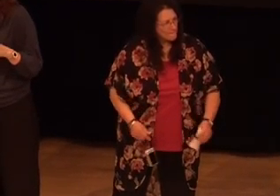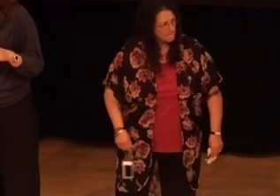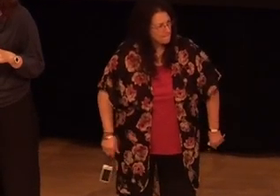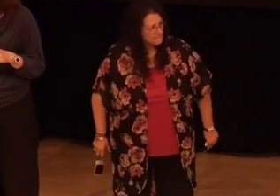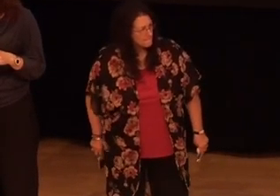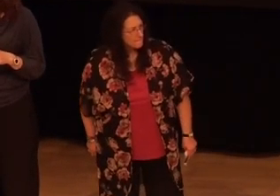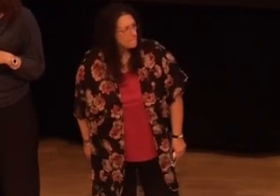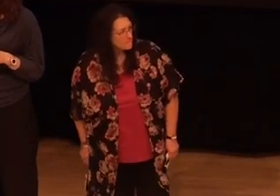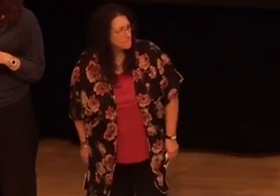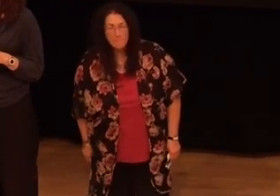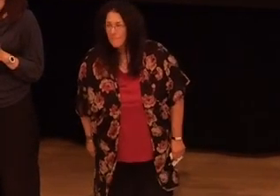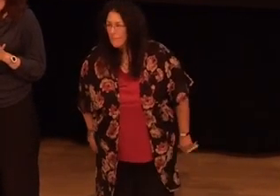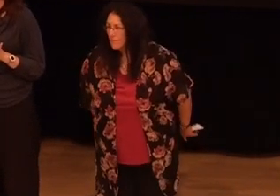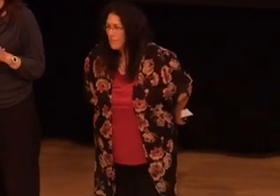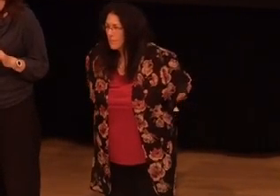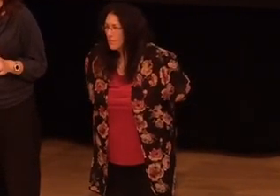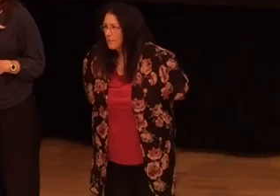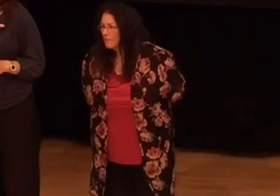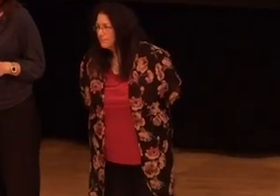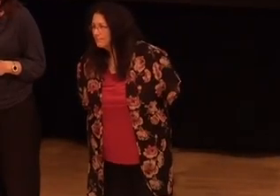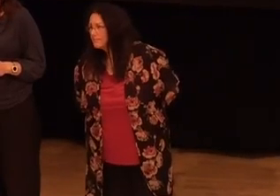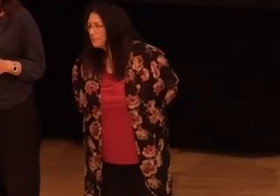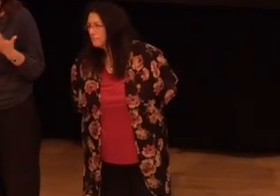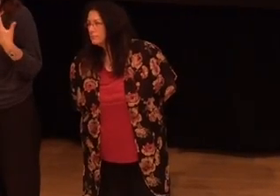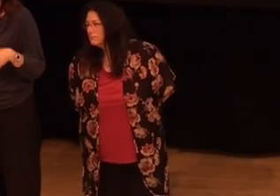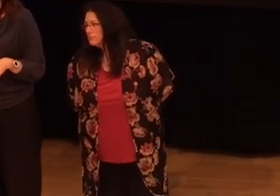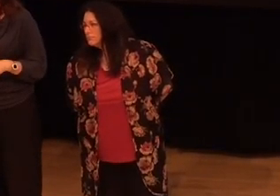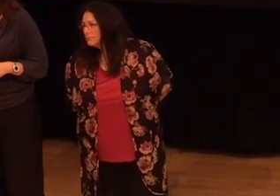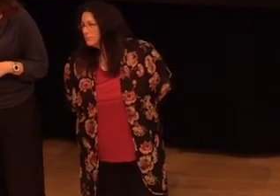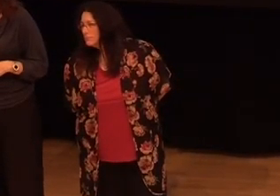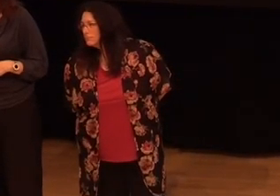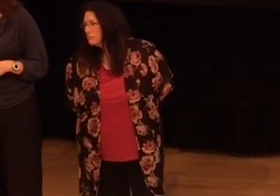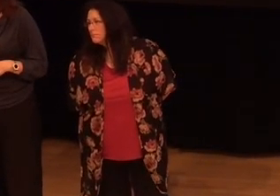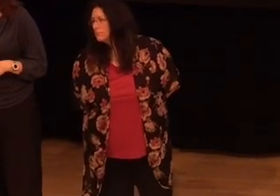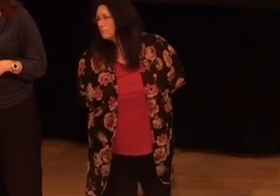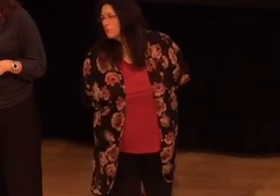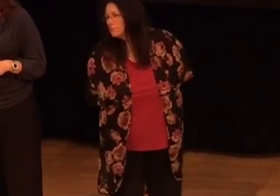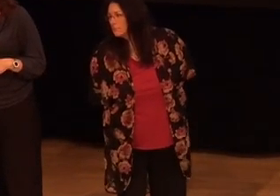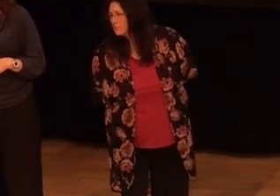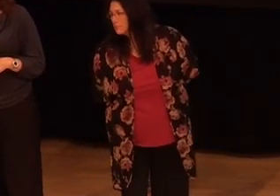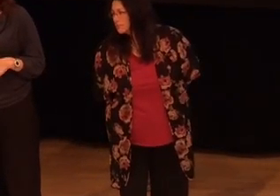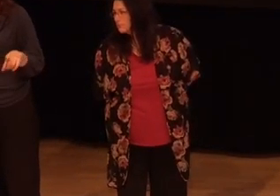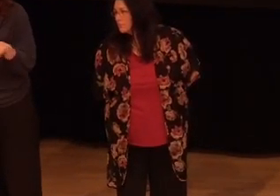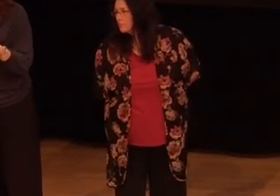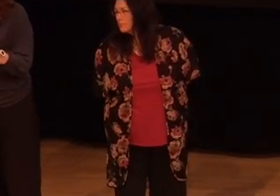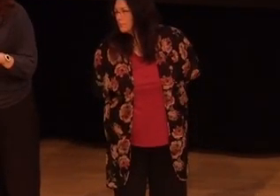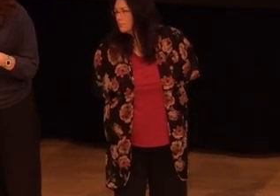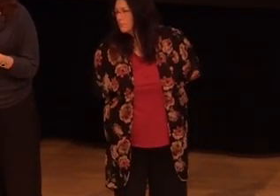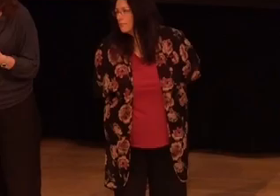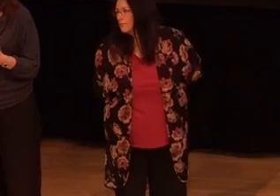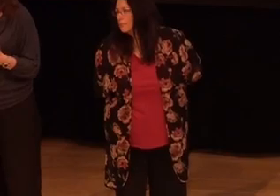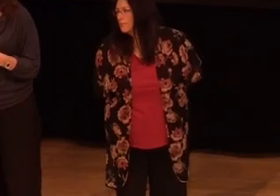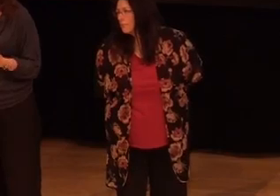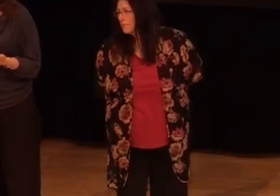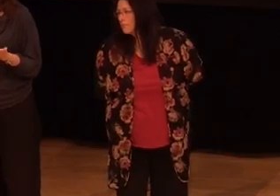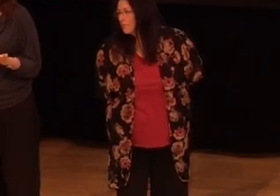in mind, you could contact us and we could see if that's going to work. Right, so, and typically we would also obviously pay for